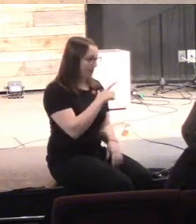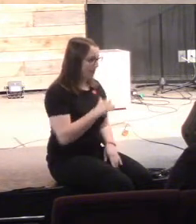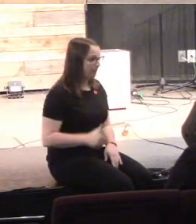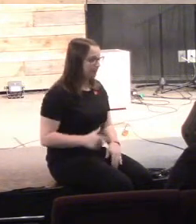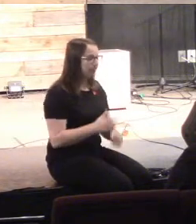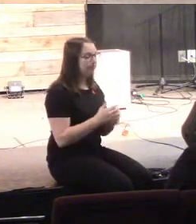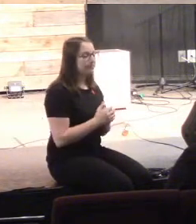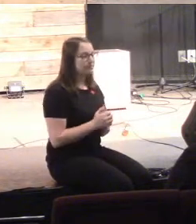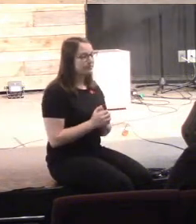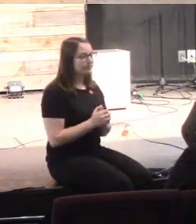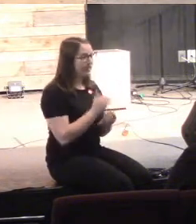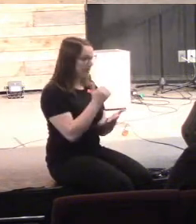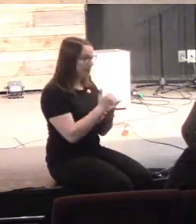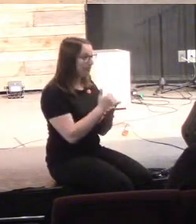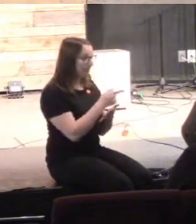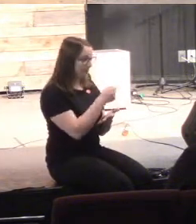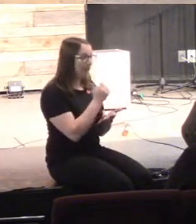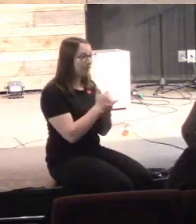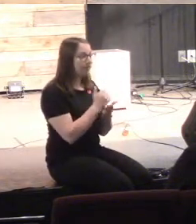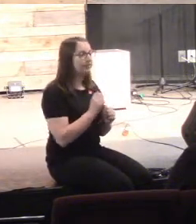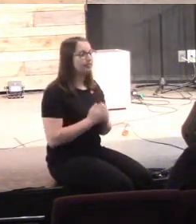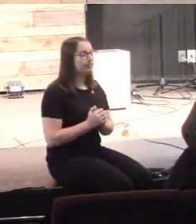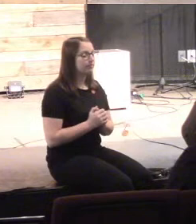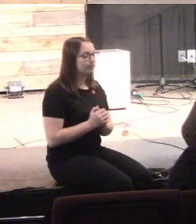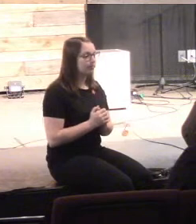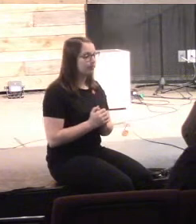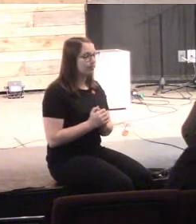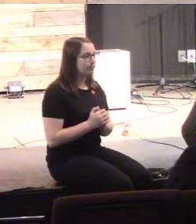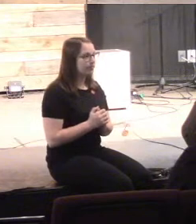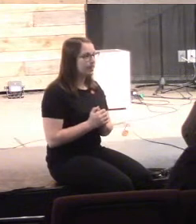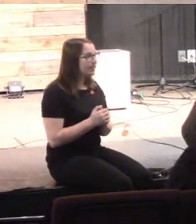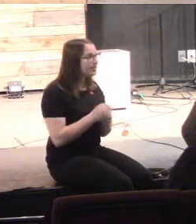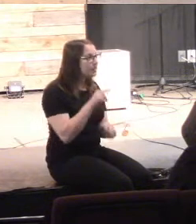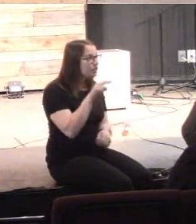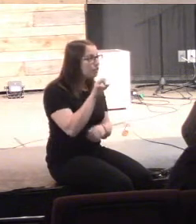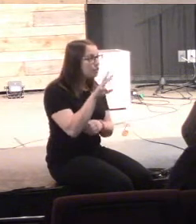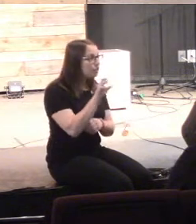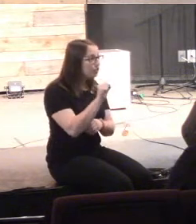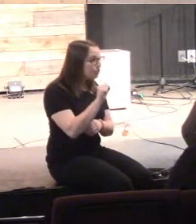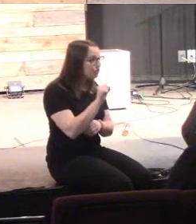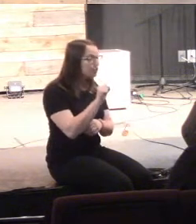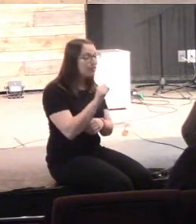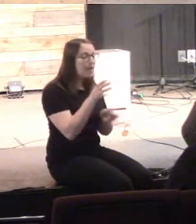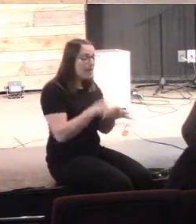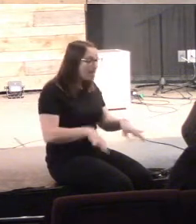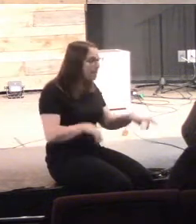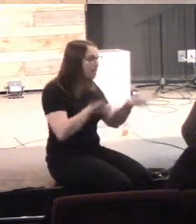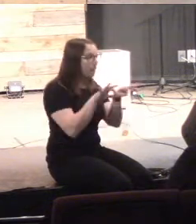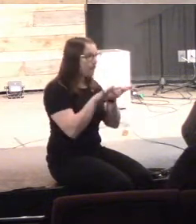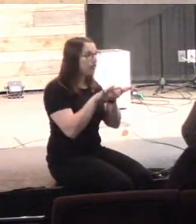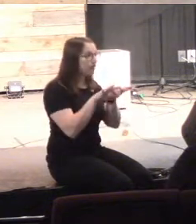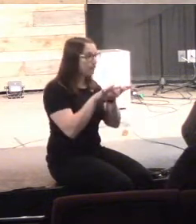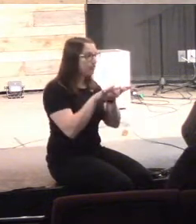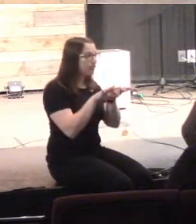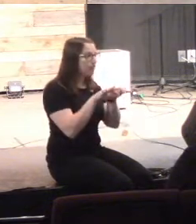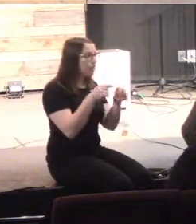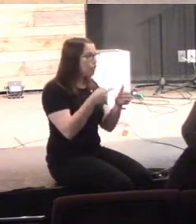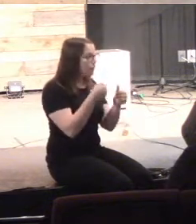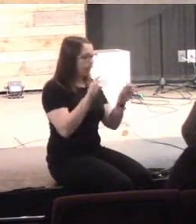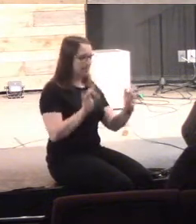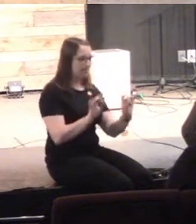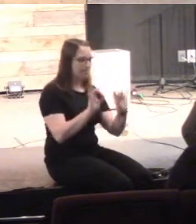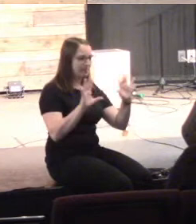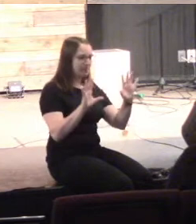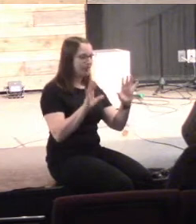But this is awesome news. You know, this is news. This was so big, so important. I mean, the first miracle is